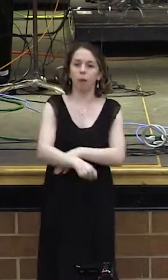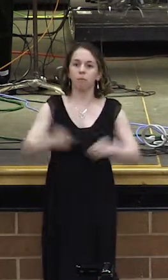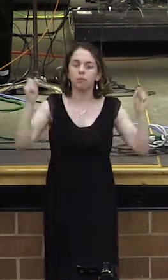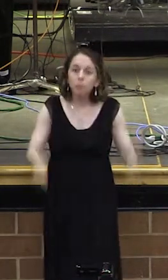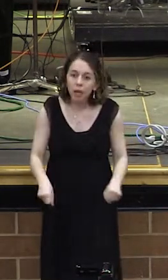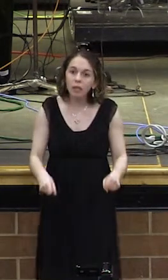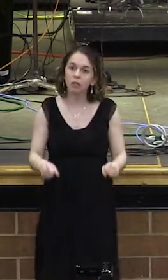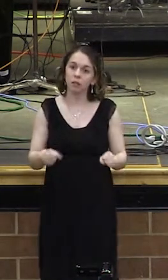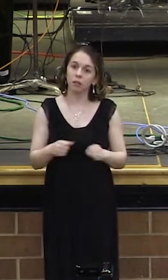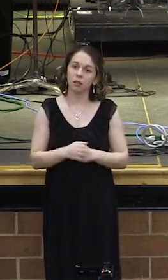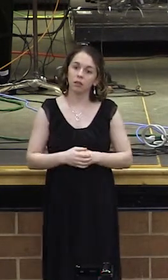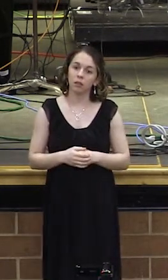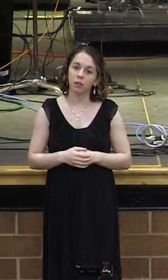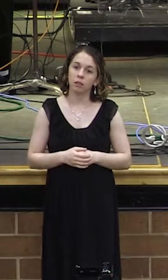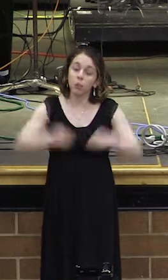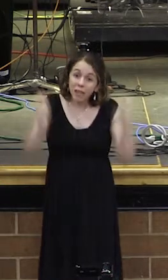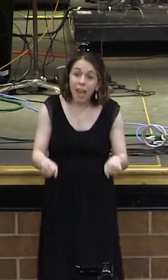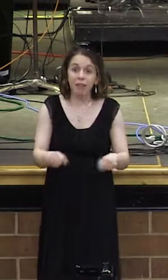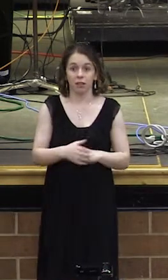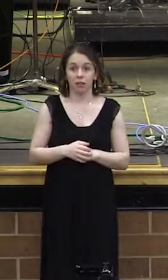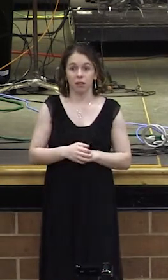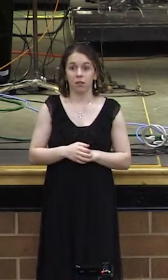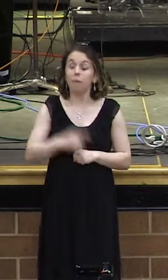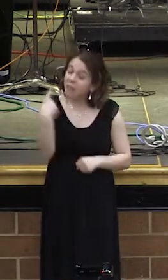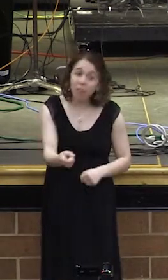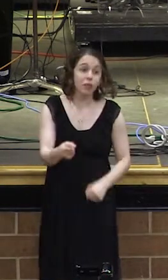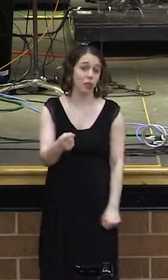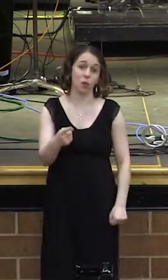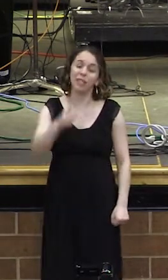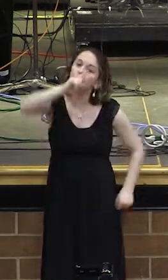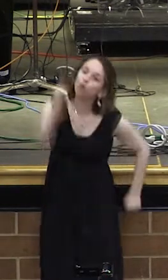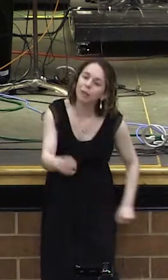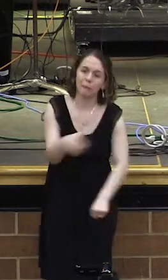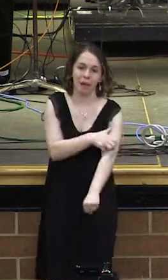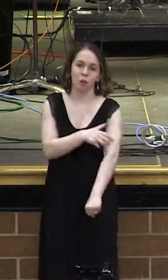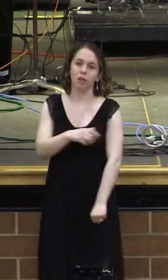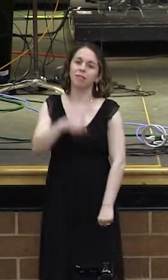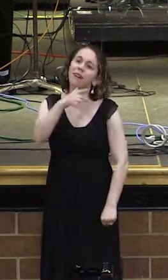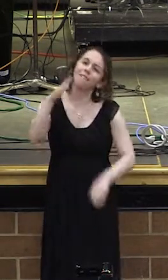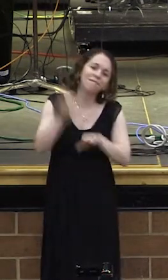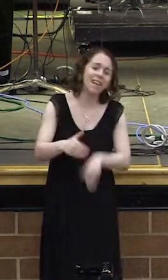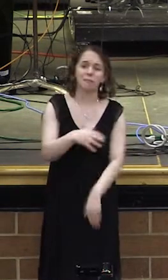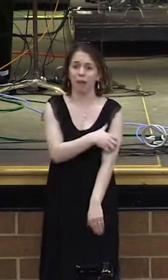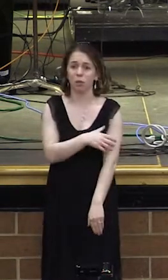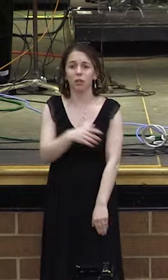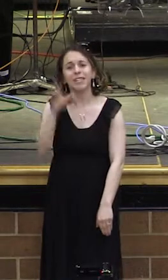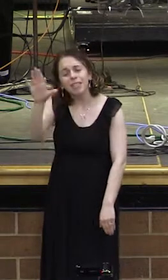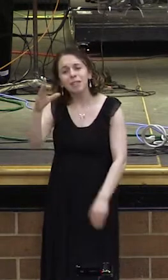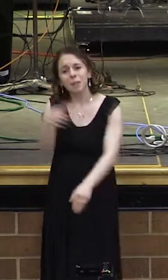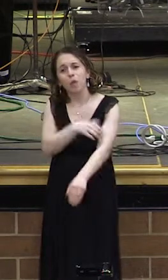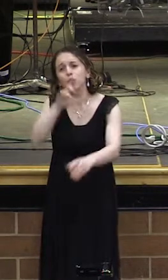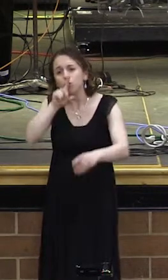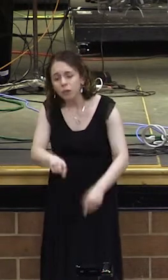Jesus Hallelujah I'm telling you it's real he who overcomes